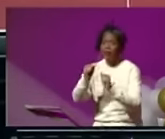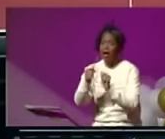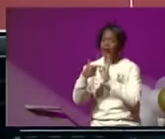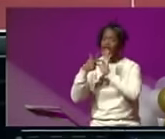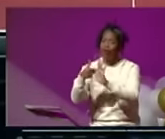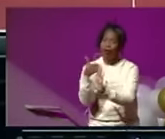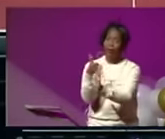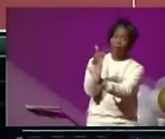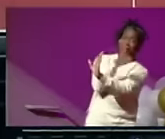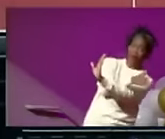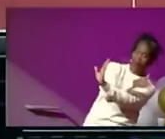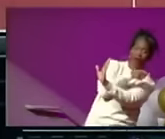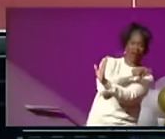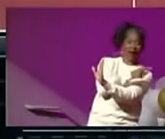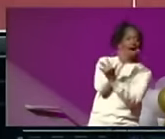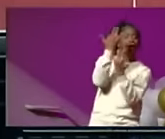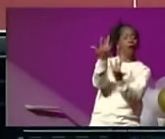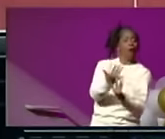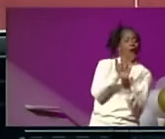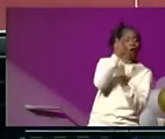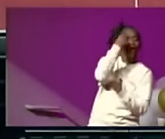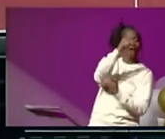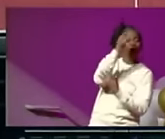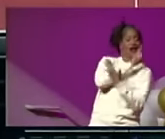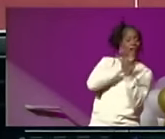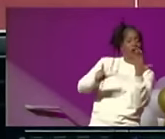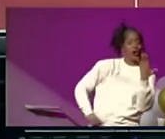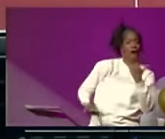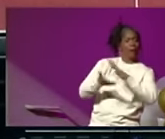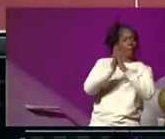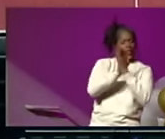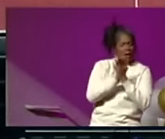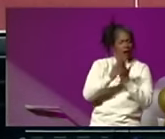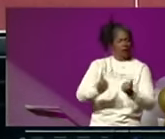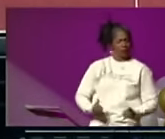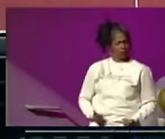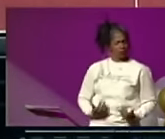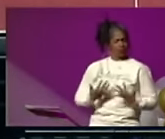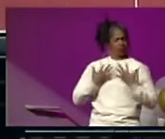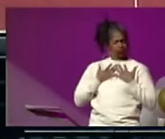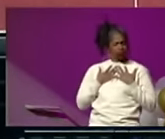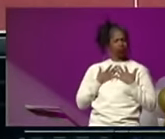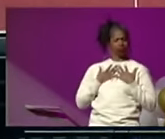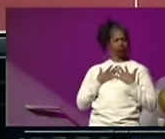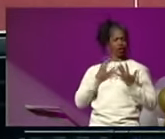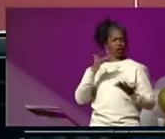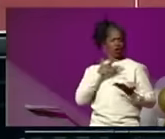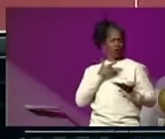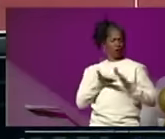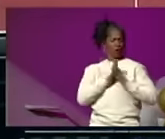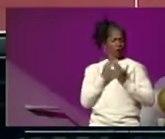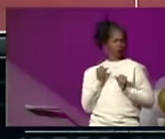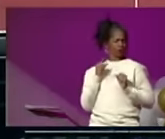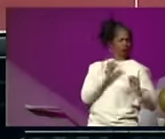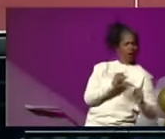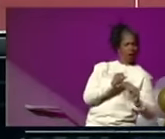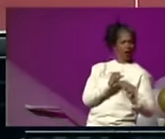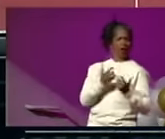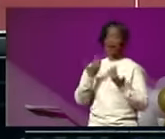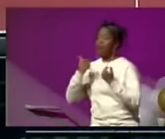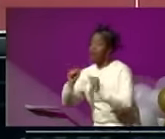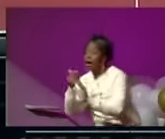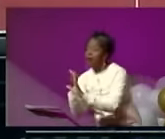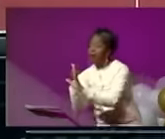the previews. Wait on the Lord. Be of good courage. He will strengthen your heart. I'm trying to give y'all